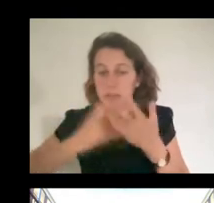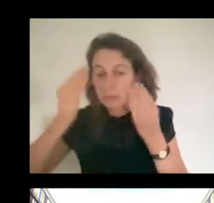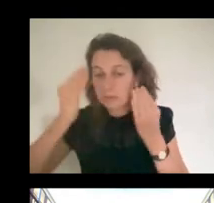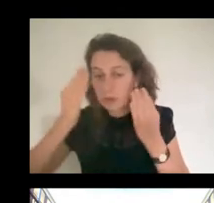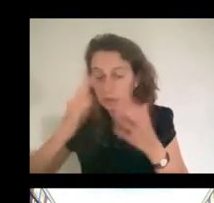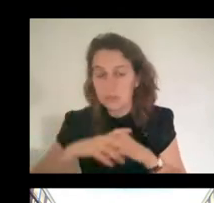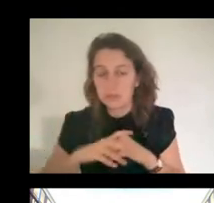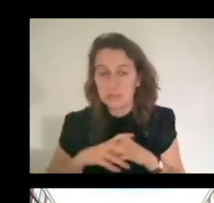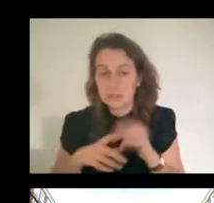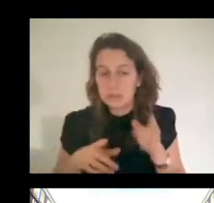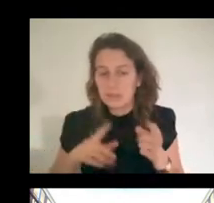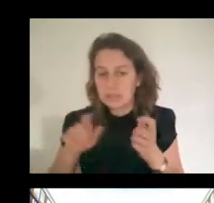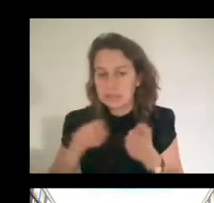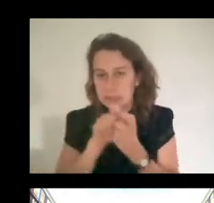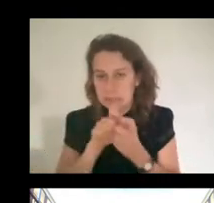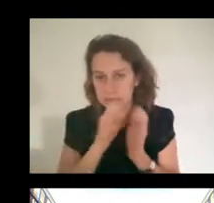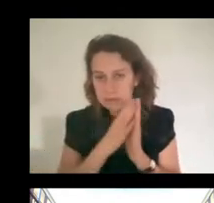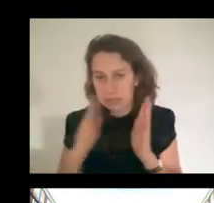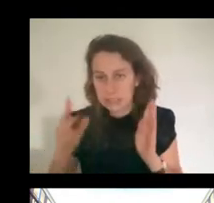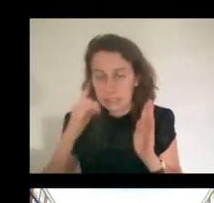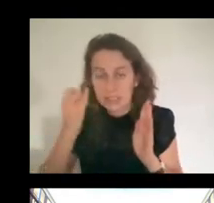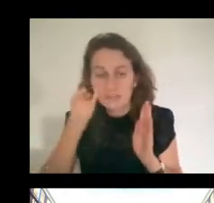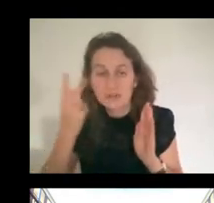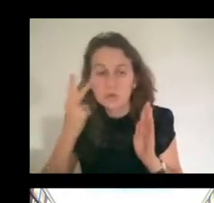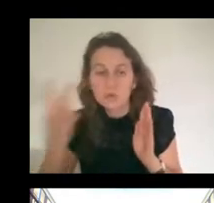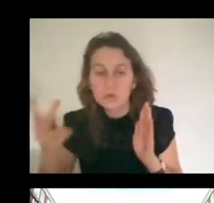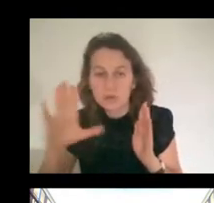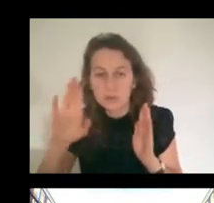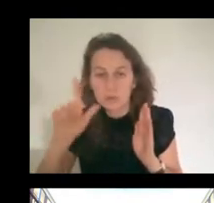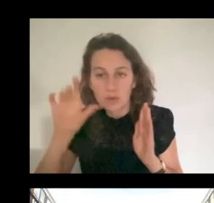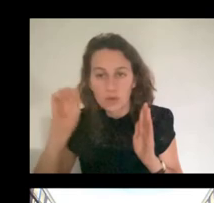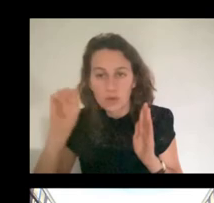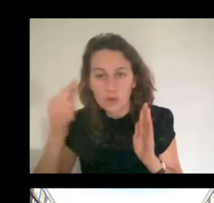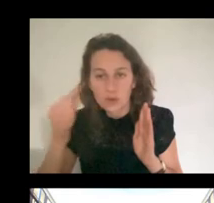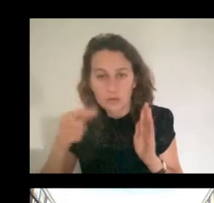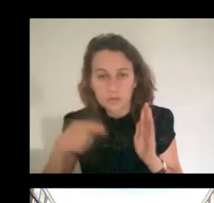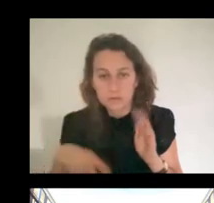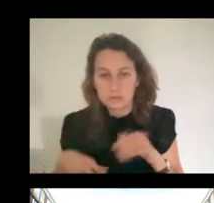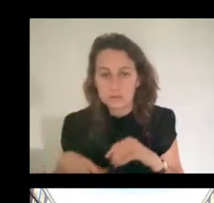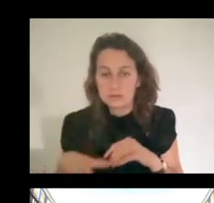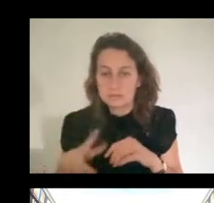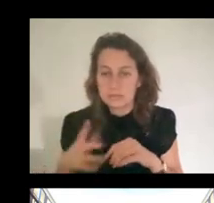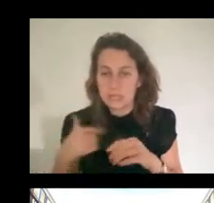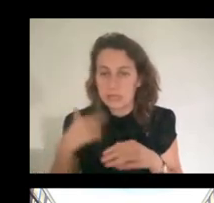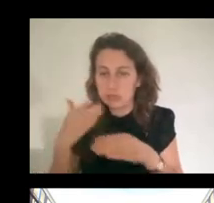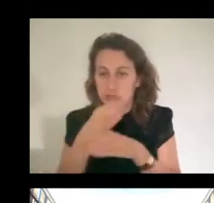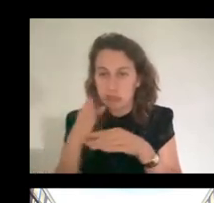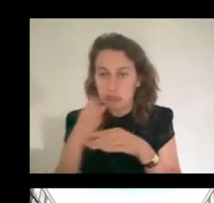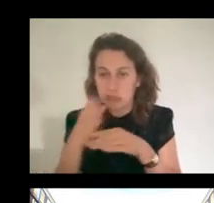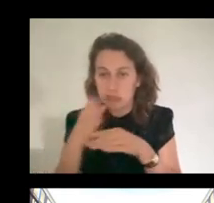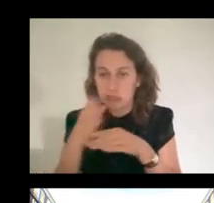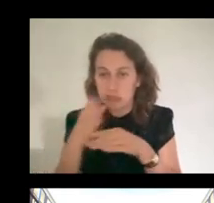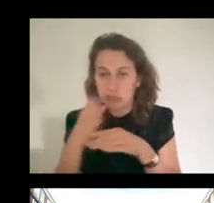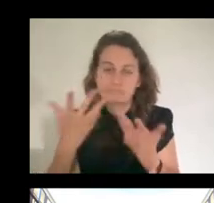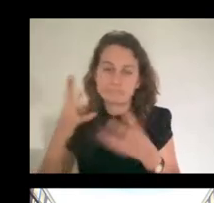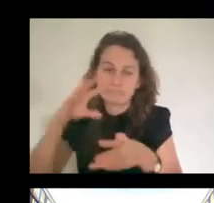blog about this series. And I had shared this background because it happens to be a part of kind of a seminal part to the museum's